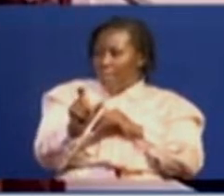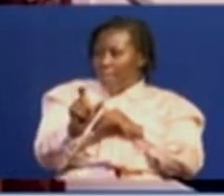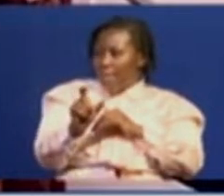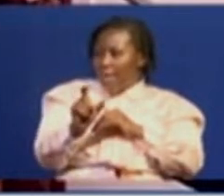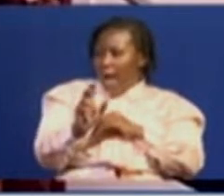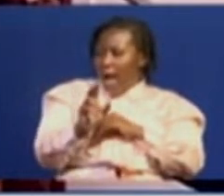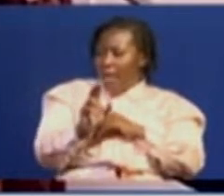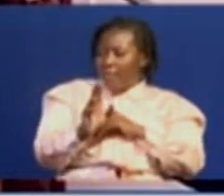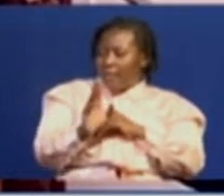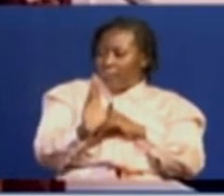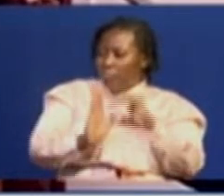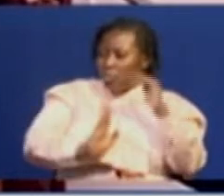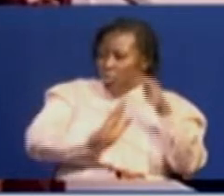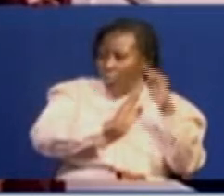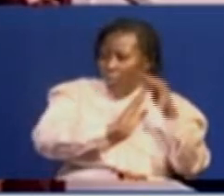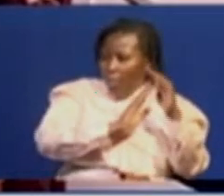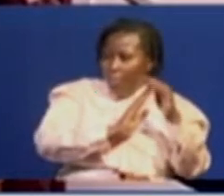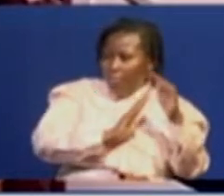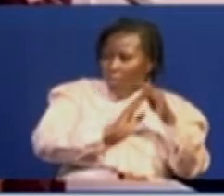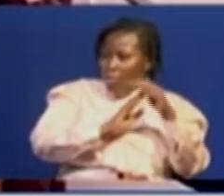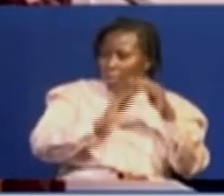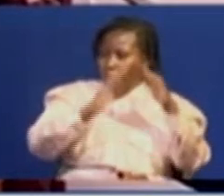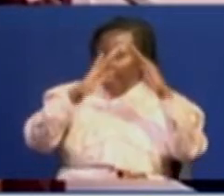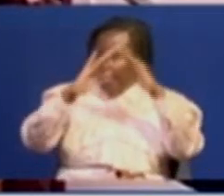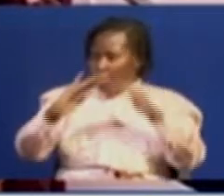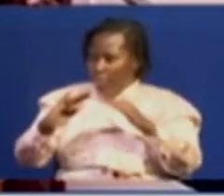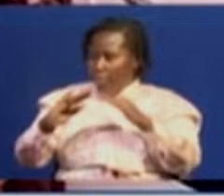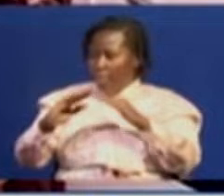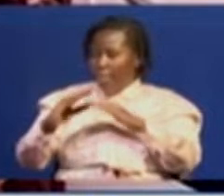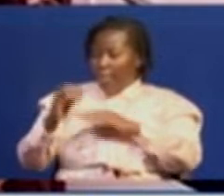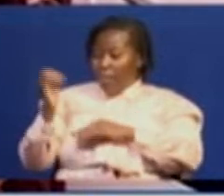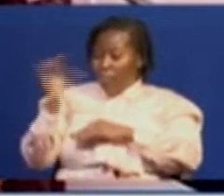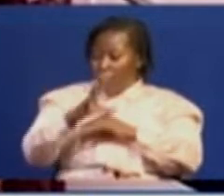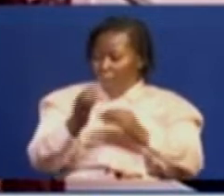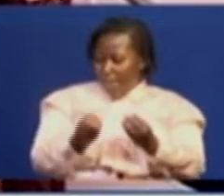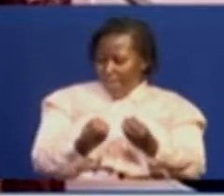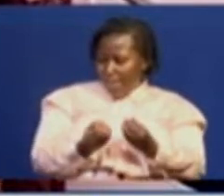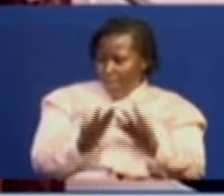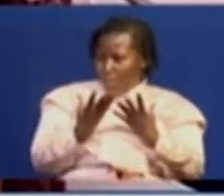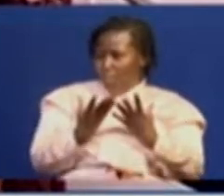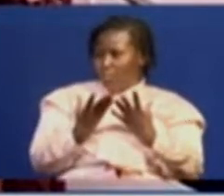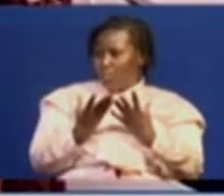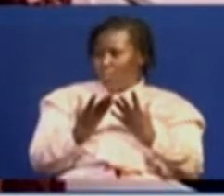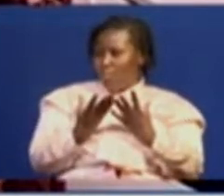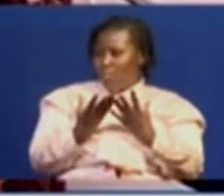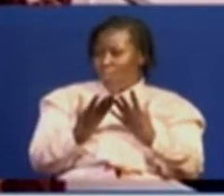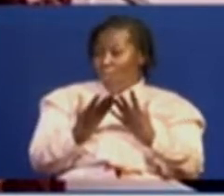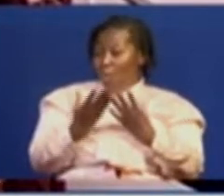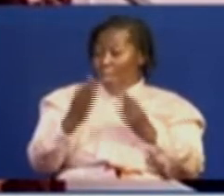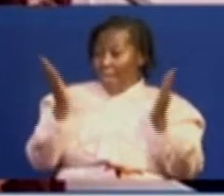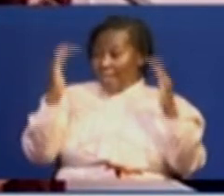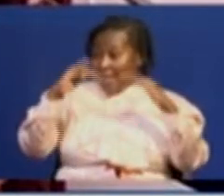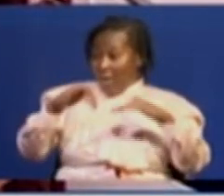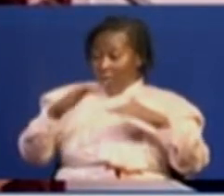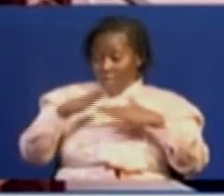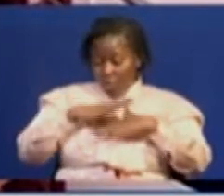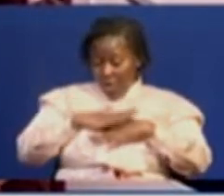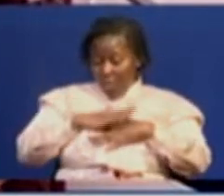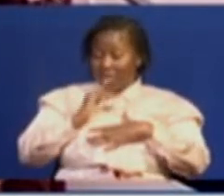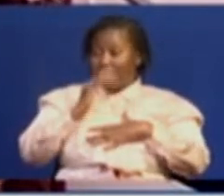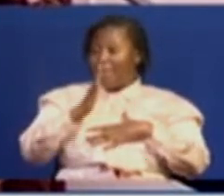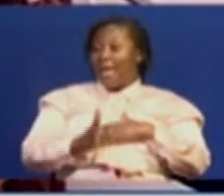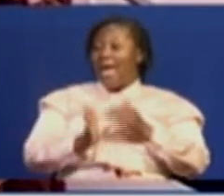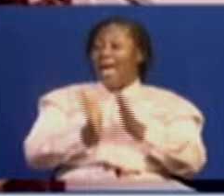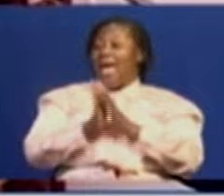climbing through the roof of the Meru Rockets drew a petrol bomb on the assembly. And actually,